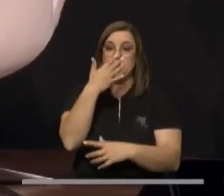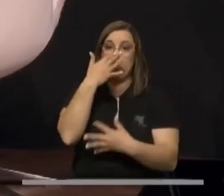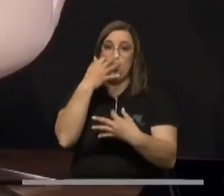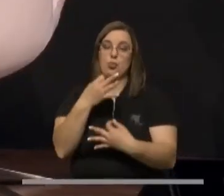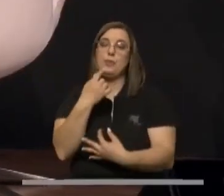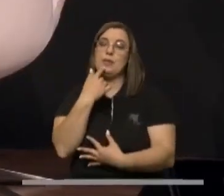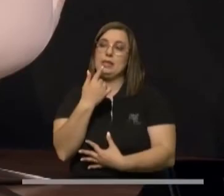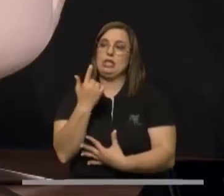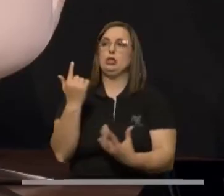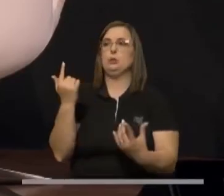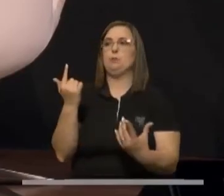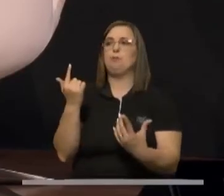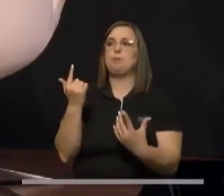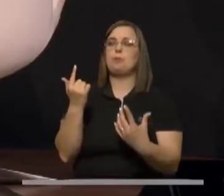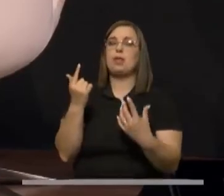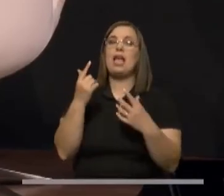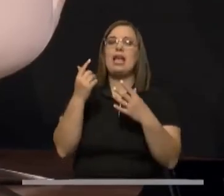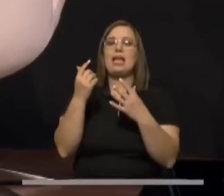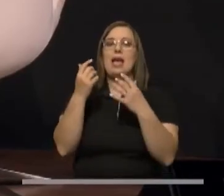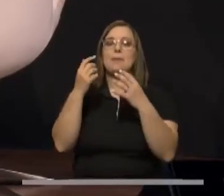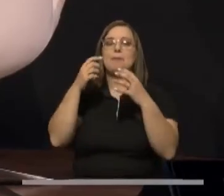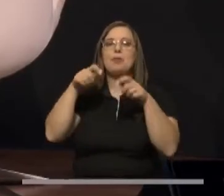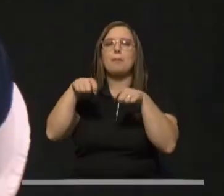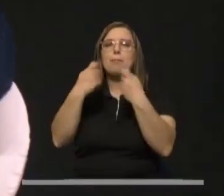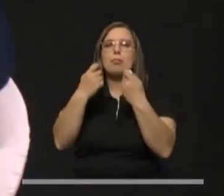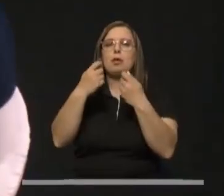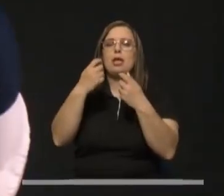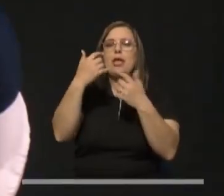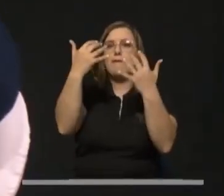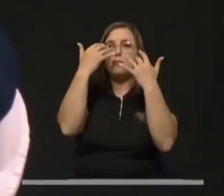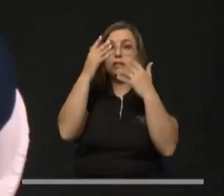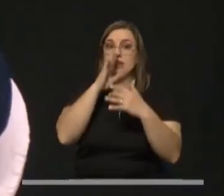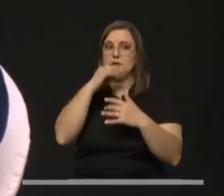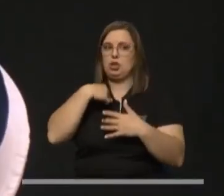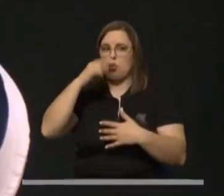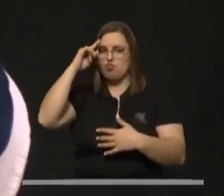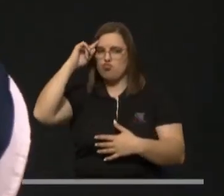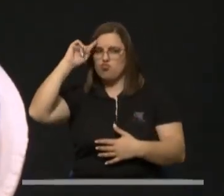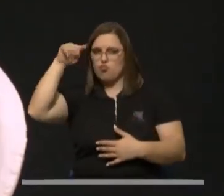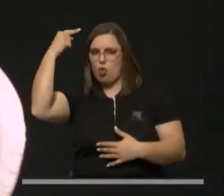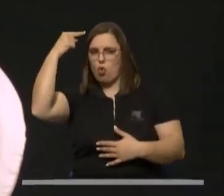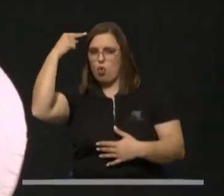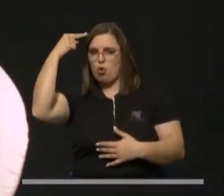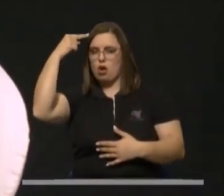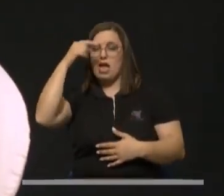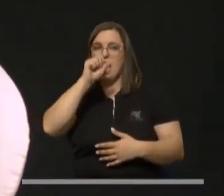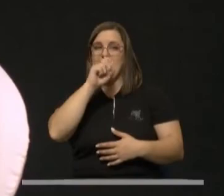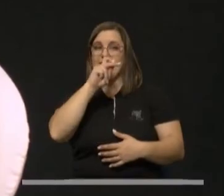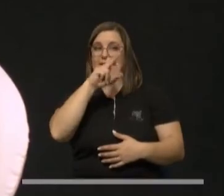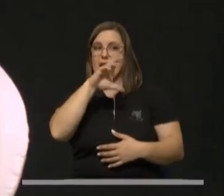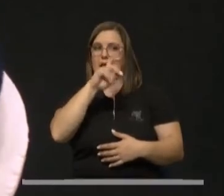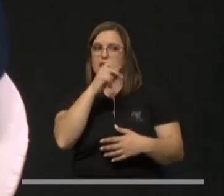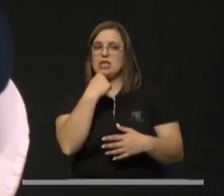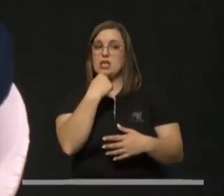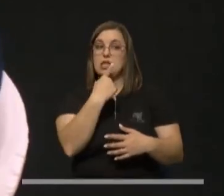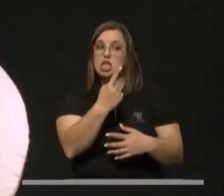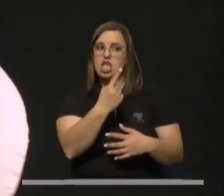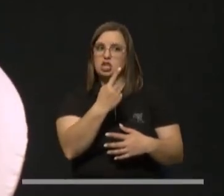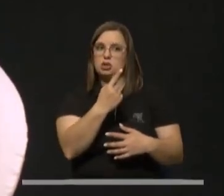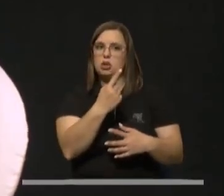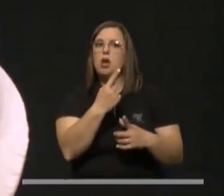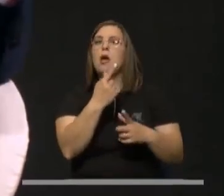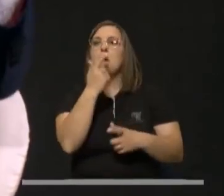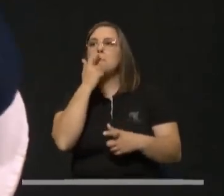false ideas, because the informational cascades. So if I know this, something that Grasser